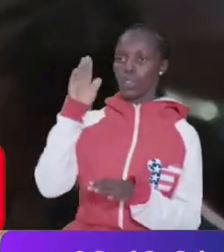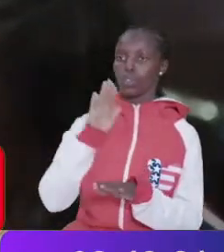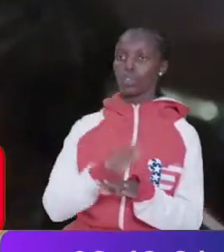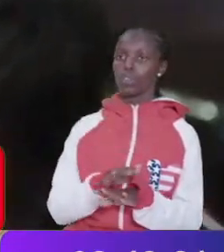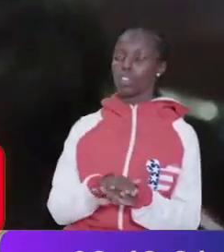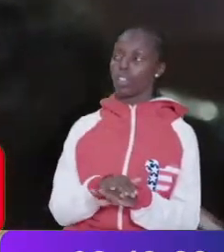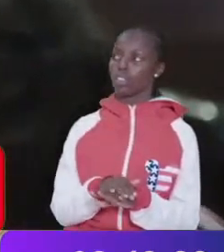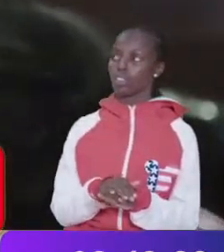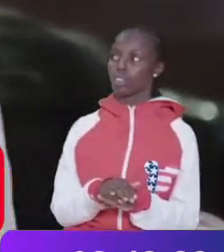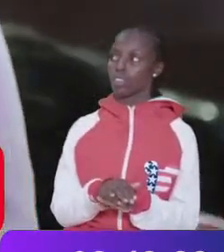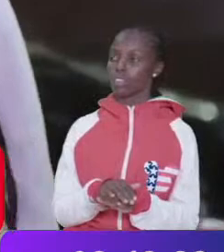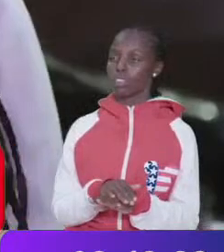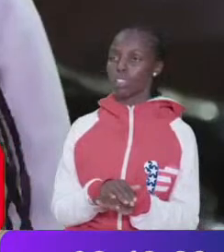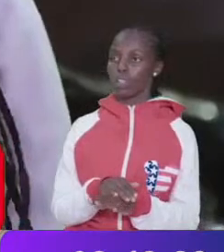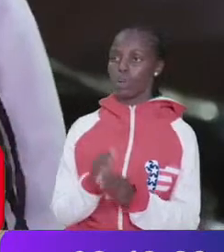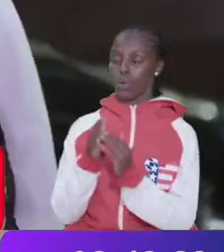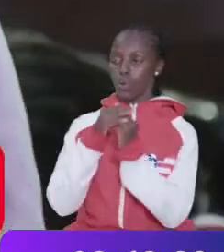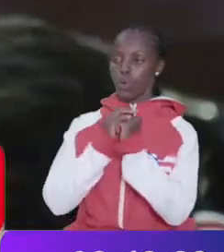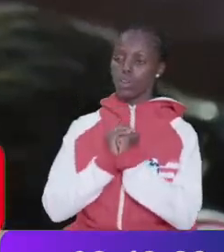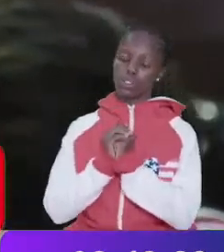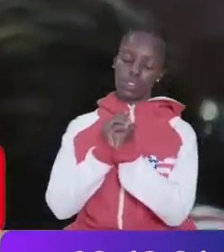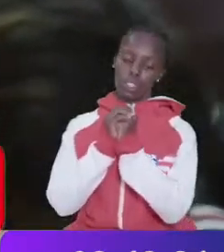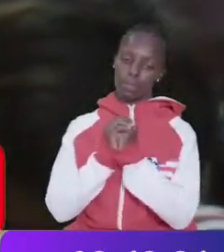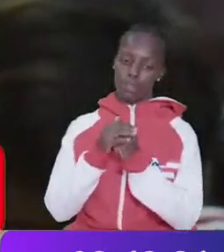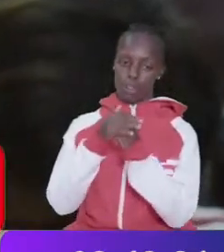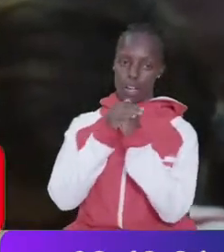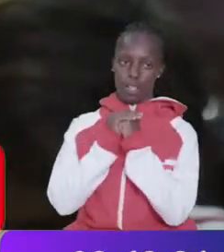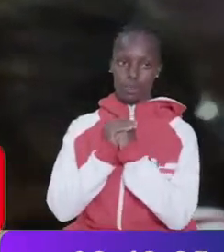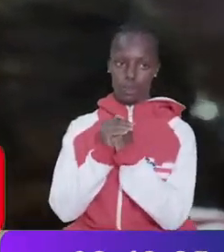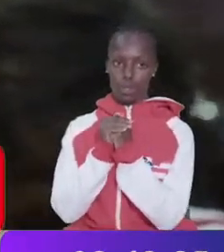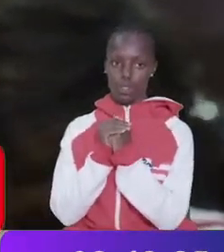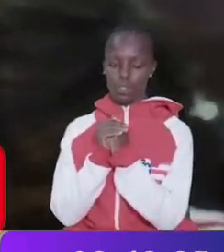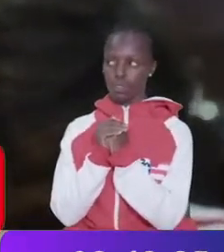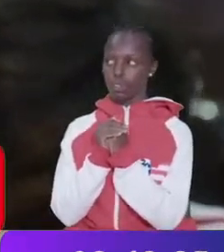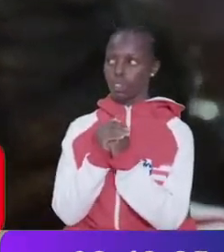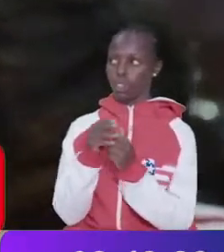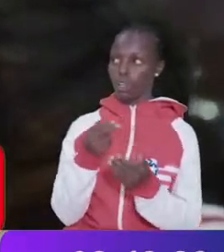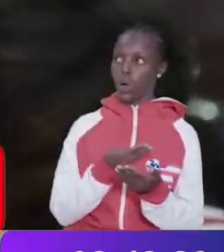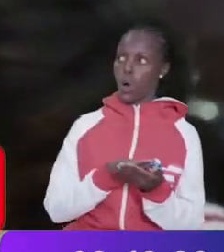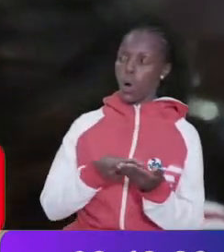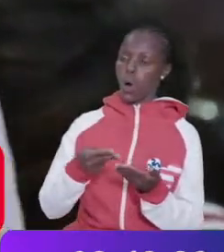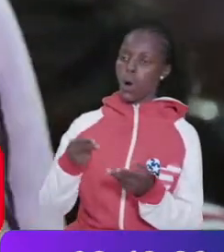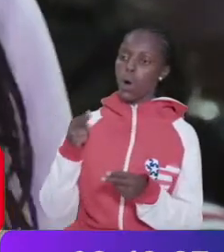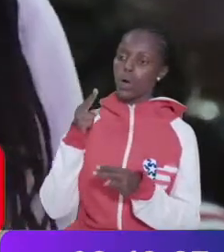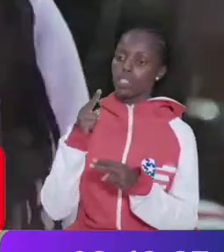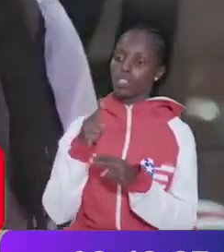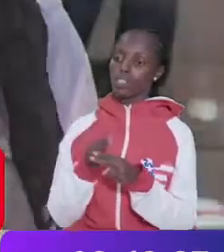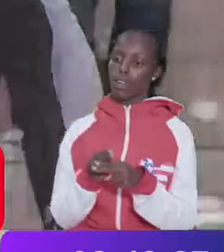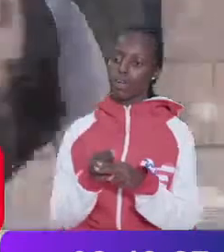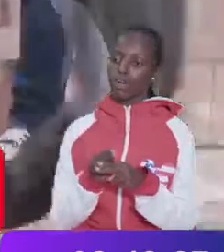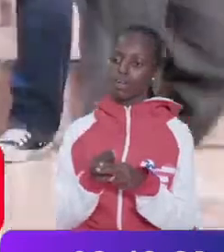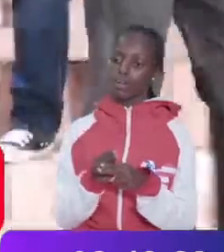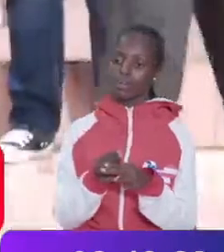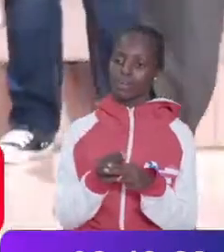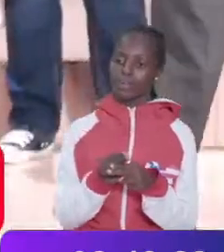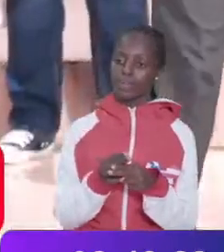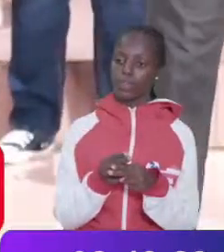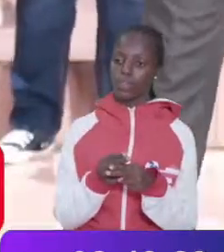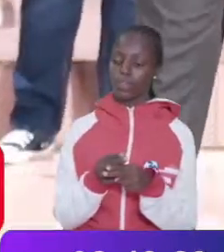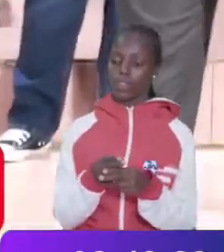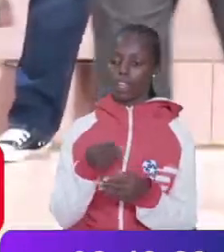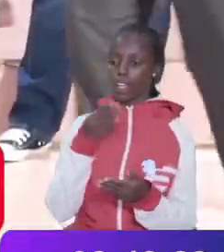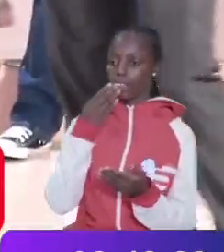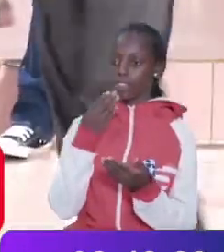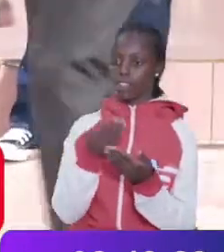Oh, yes, Lord, we worship you. We adore you, we bless your holy name. Thank you because of your great faithfulness. Thank you because